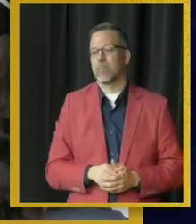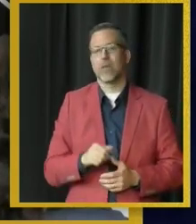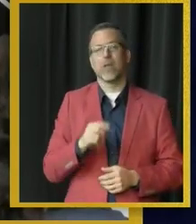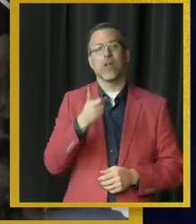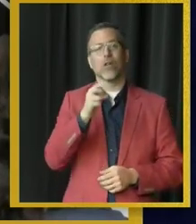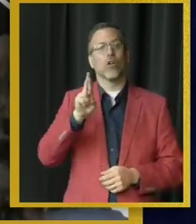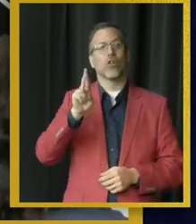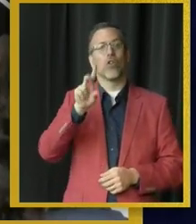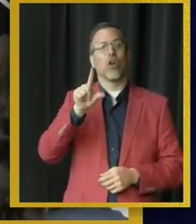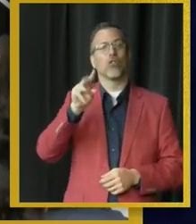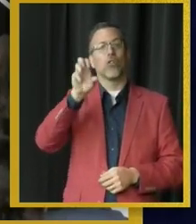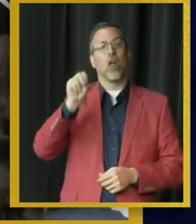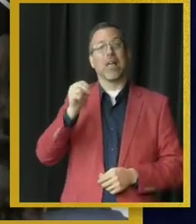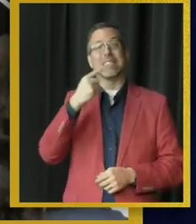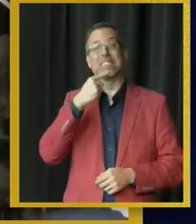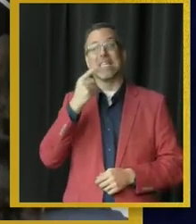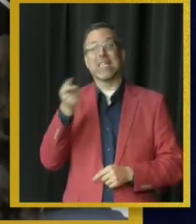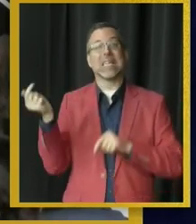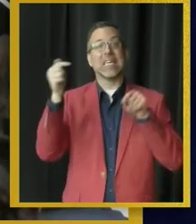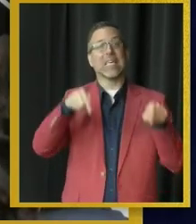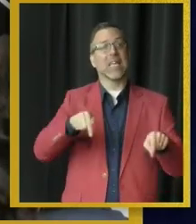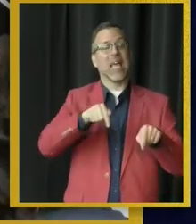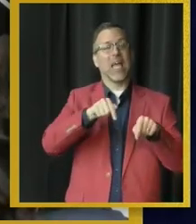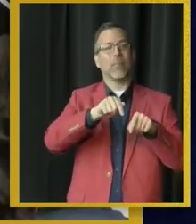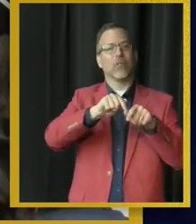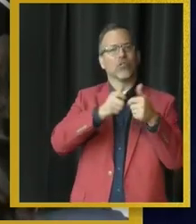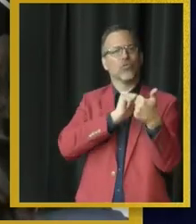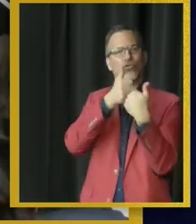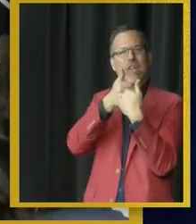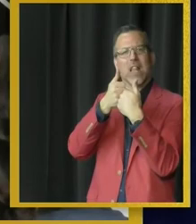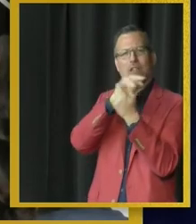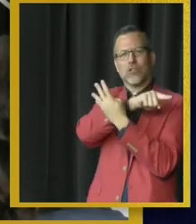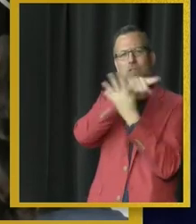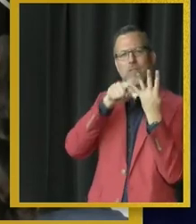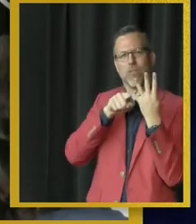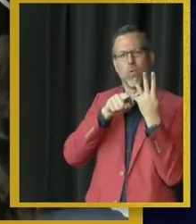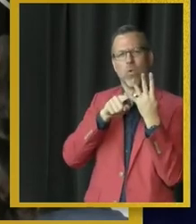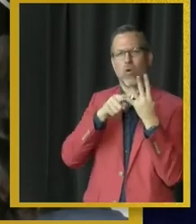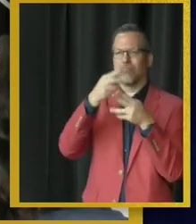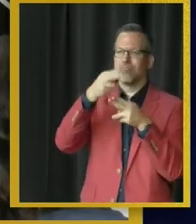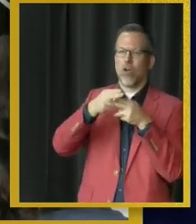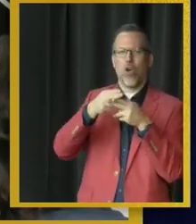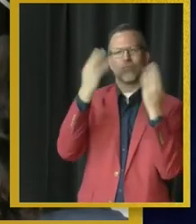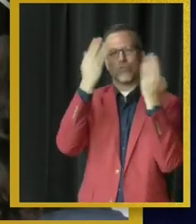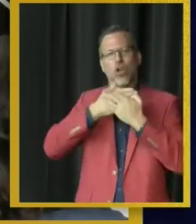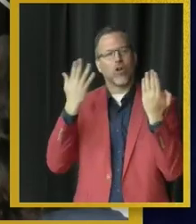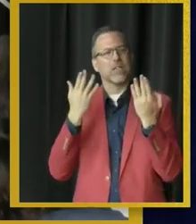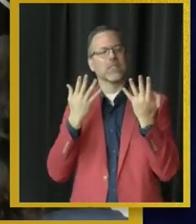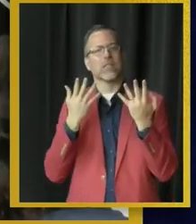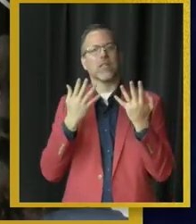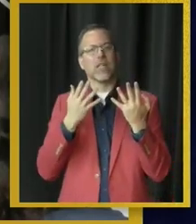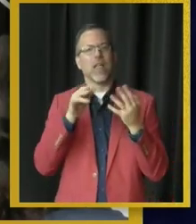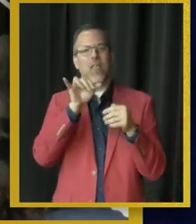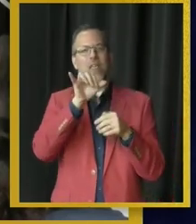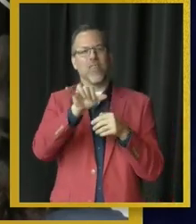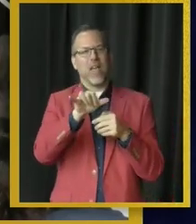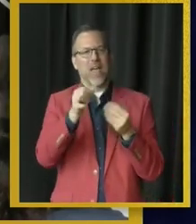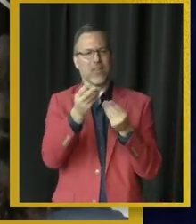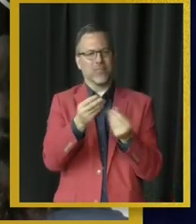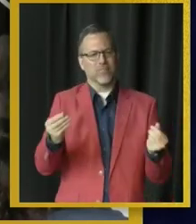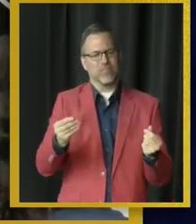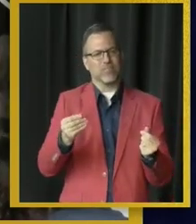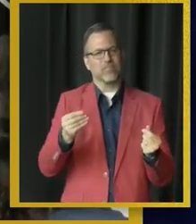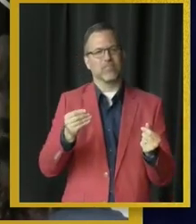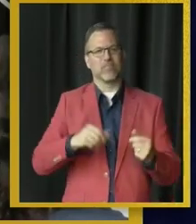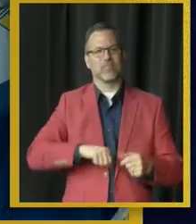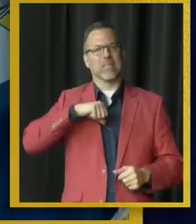Dr. Lawson says that he came to challenge four forces of darkness that diminish the dignity of